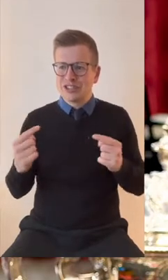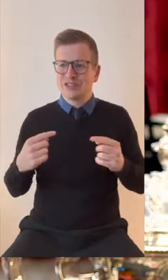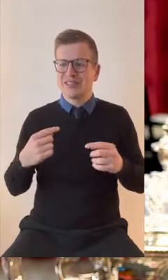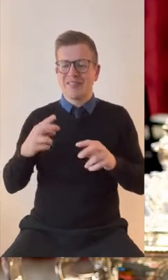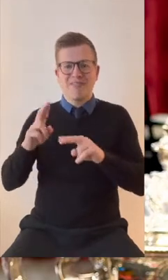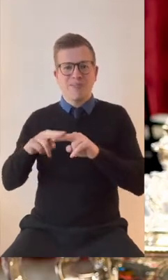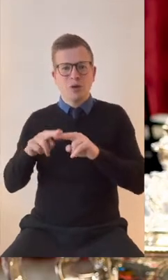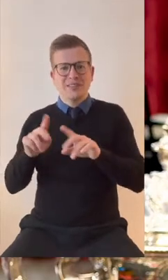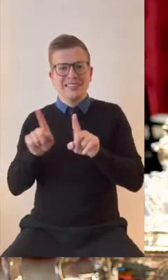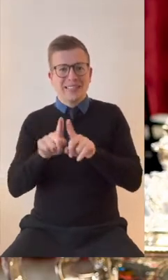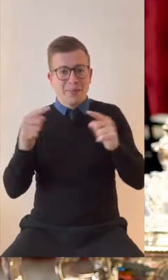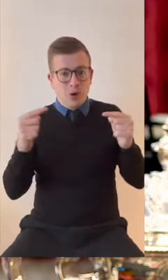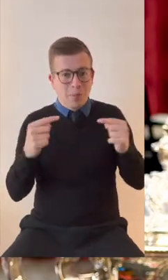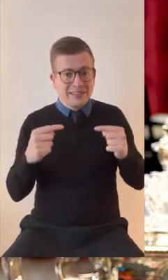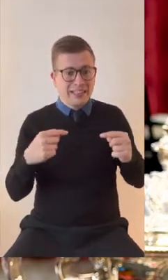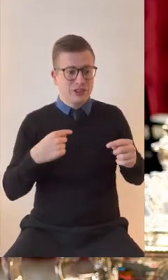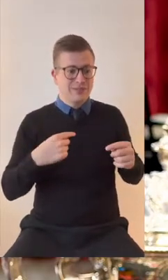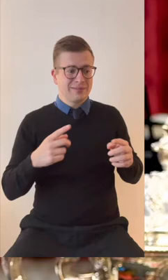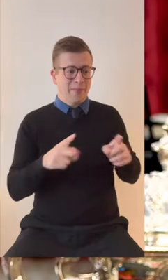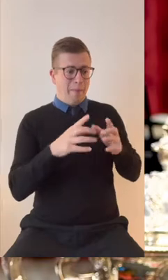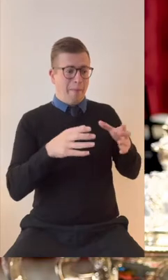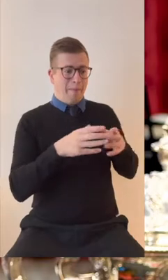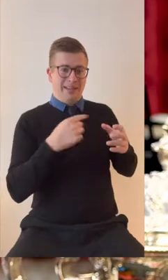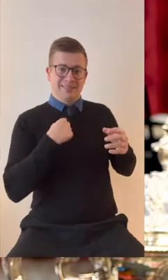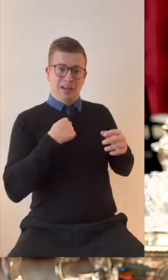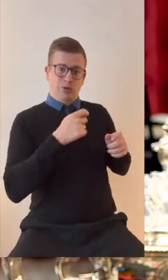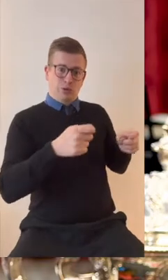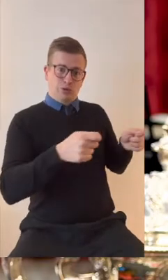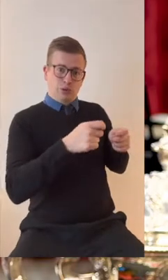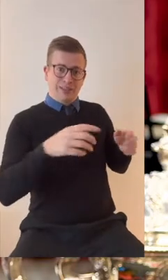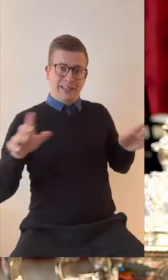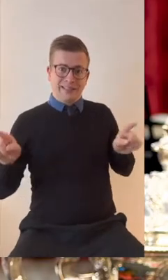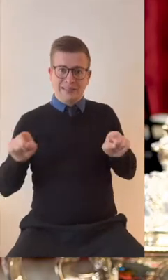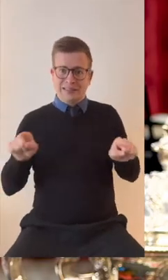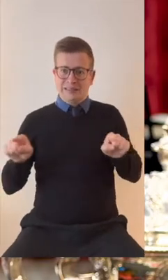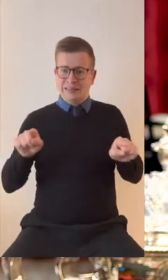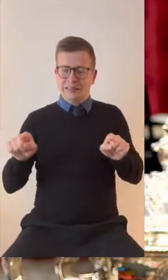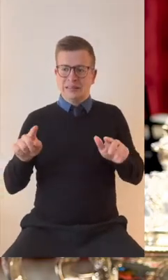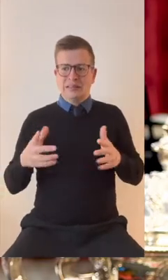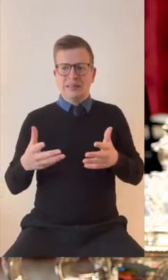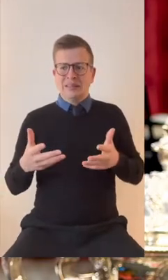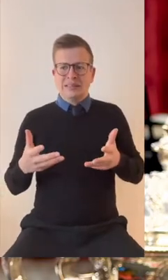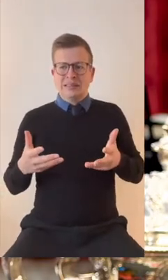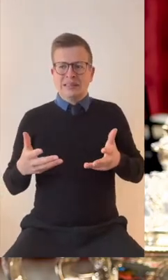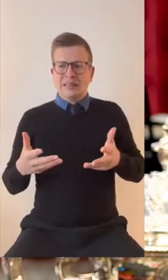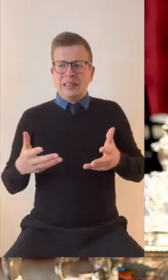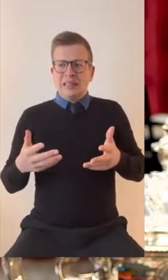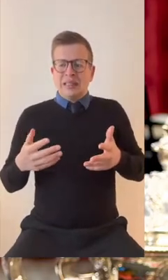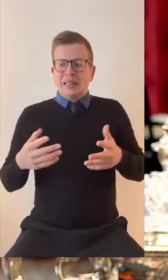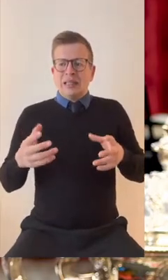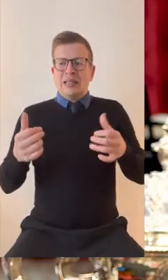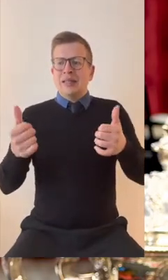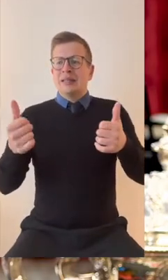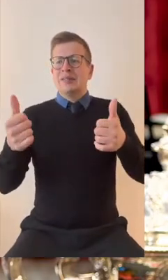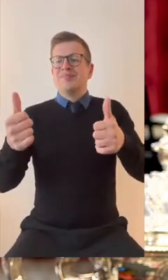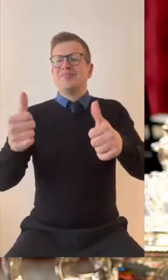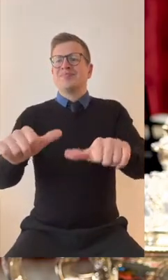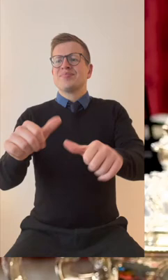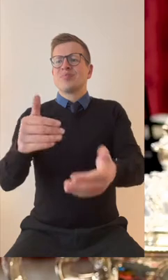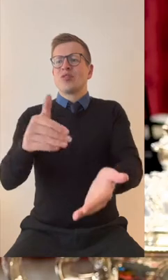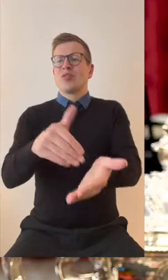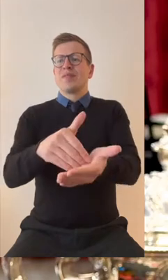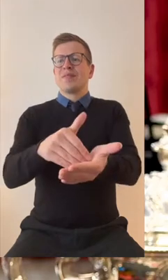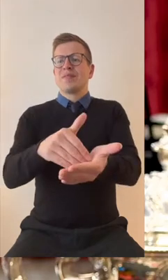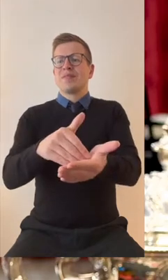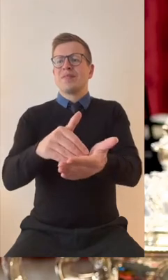same competition as perhaps one of the bands I took or so. So it was sort of came